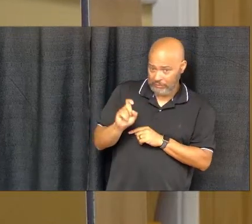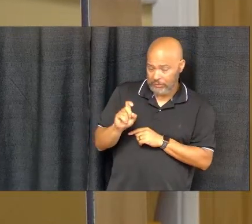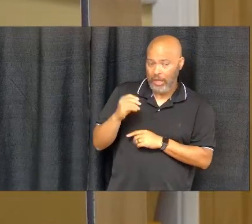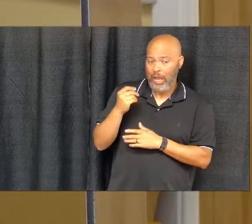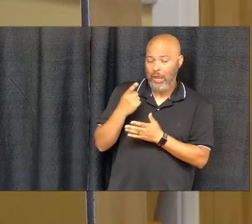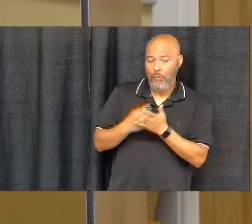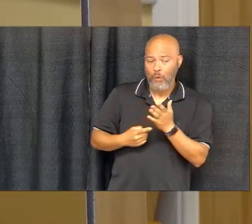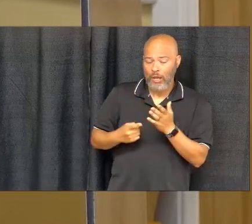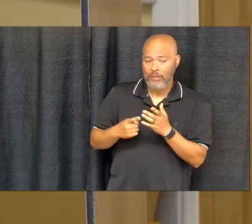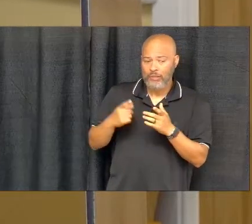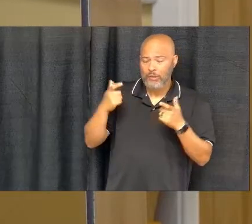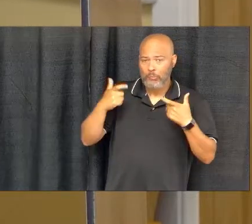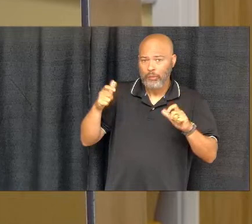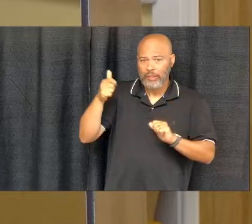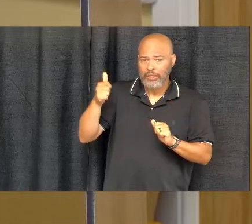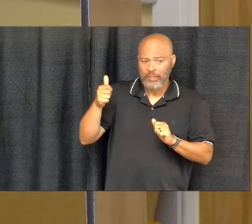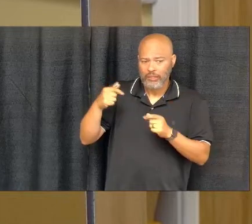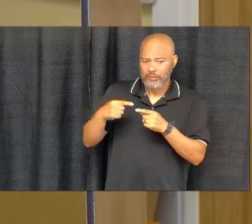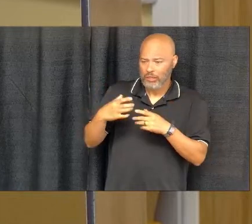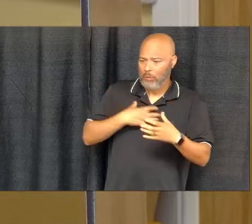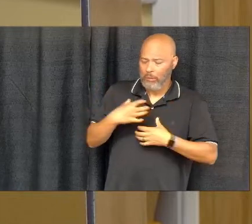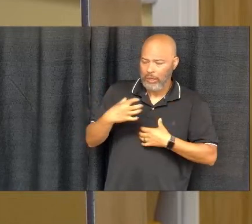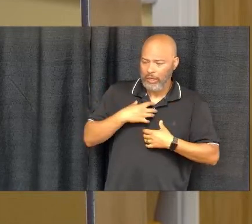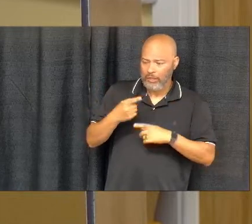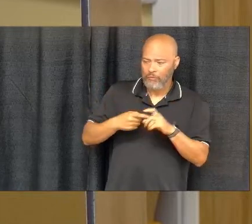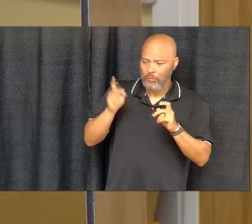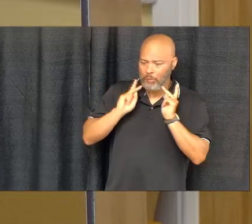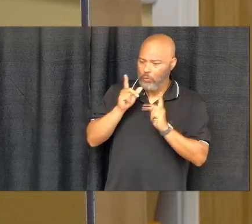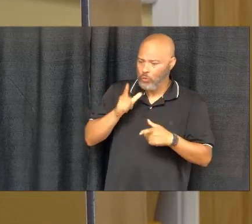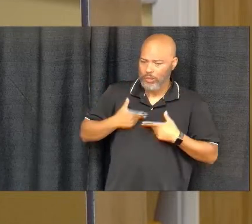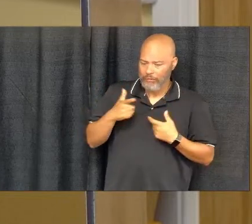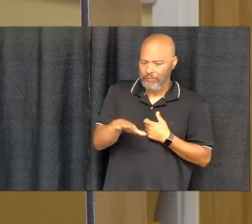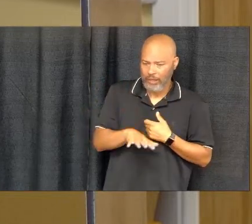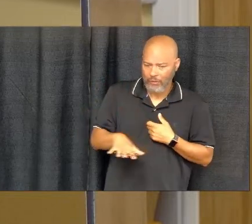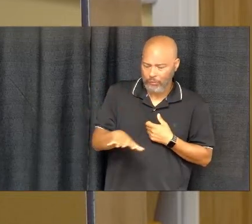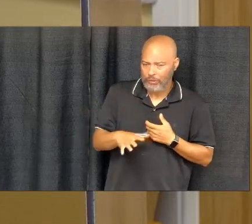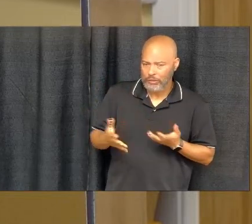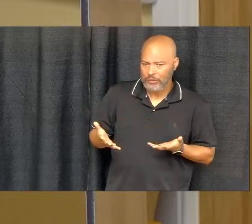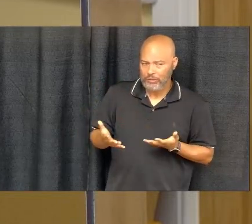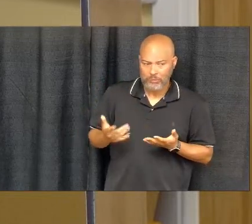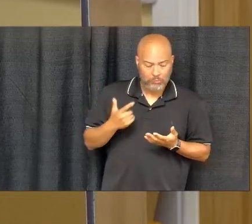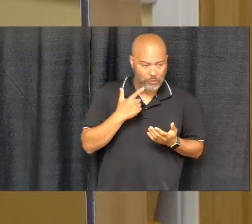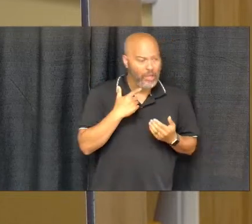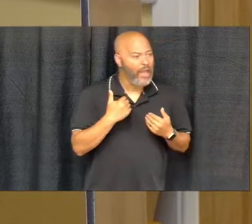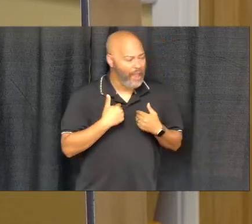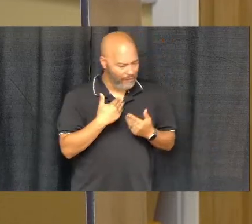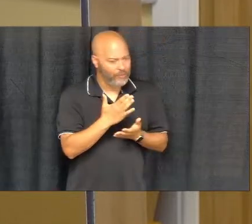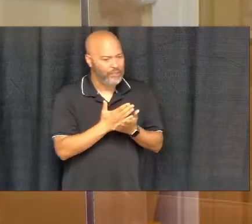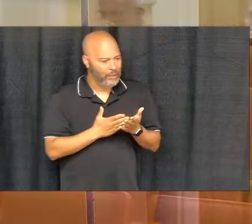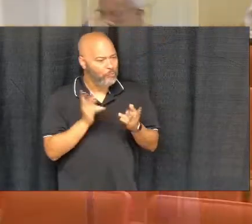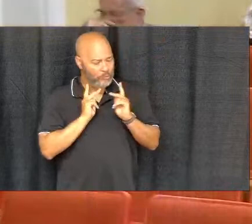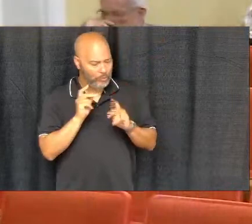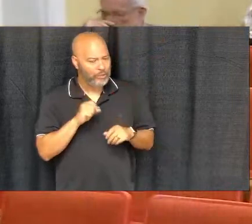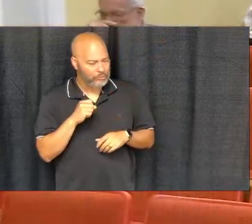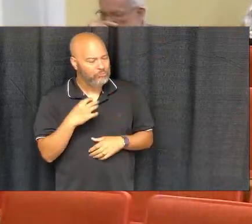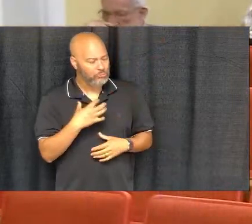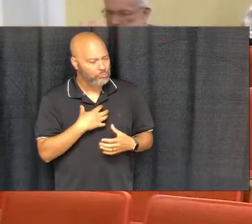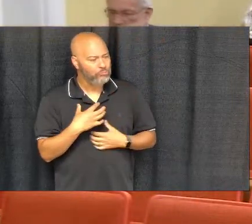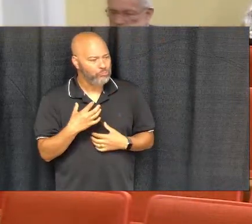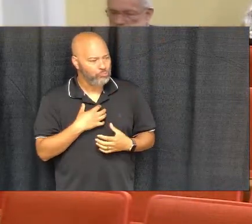is the major opposition of the residents for the development? There has been opposition. We